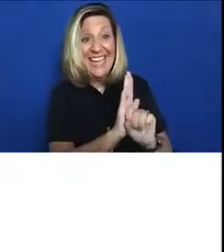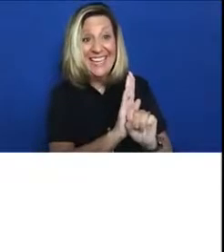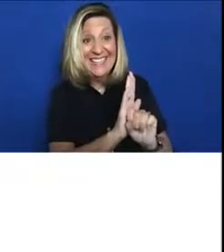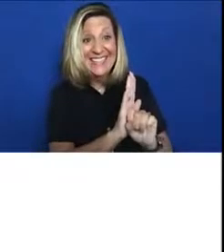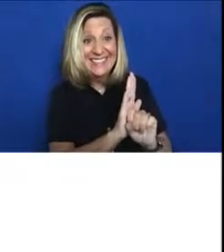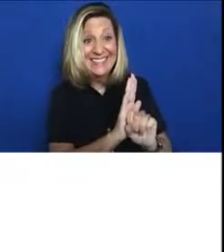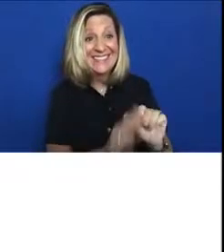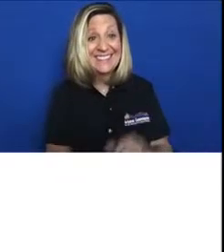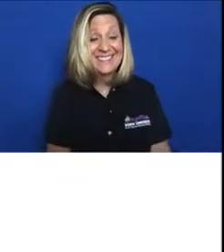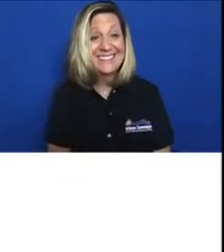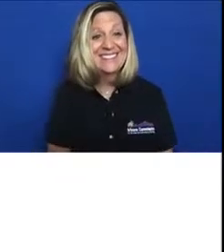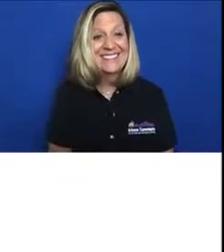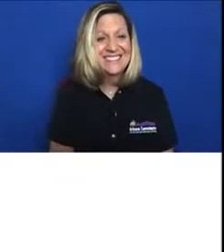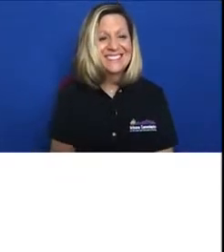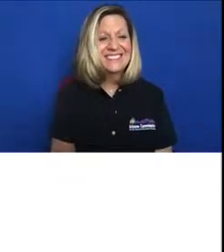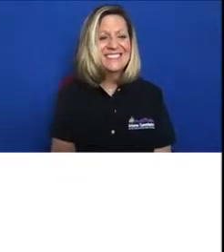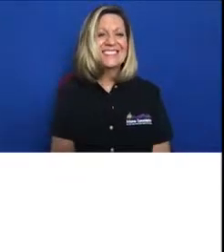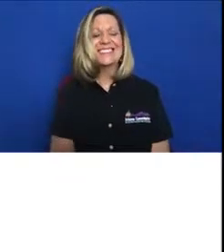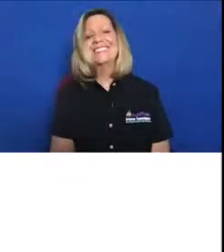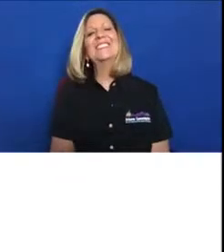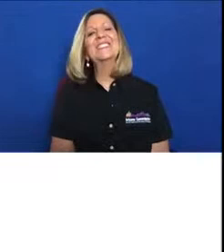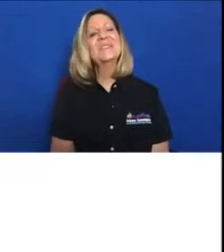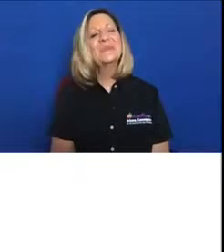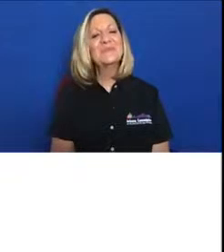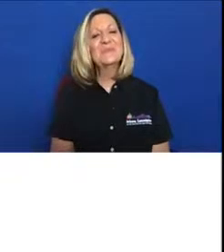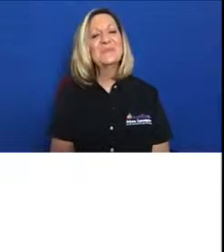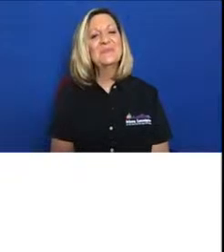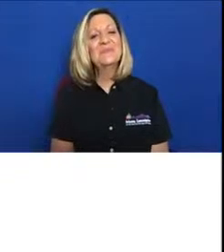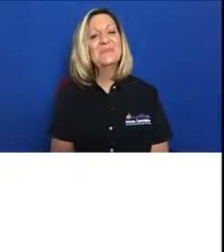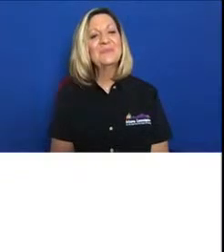and those will be posted in different areas around the state.